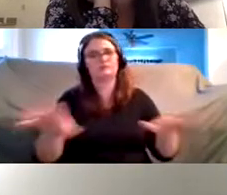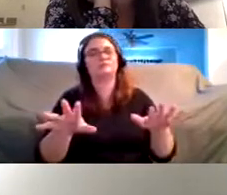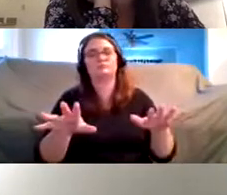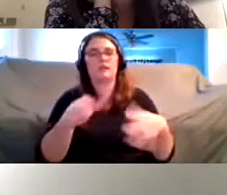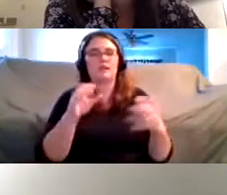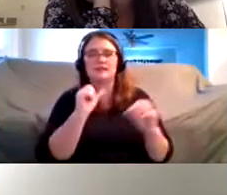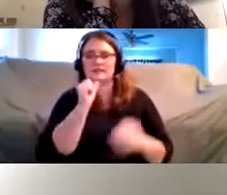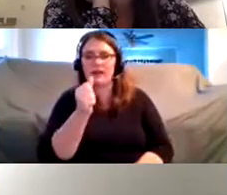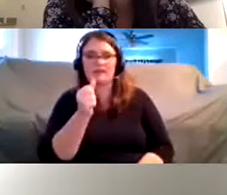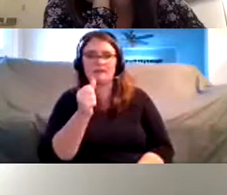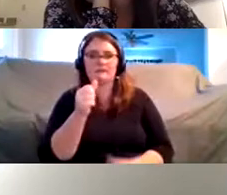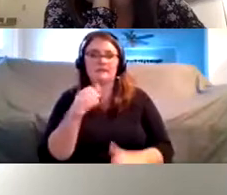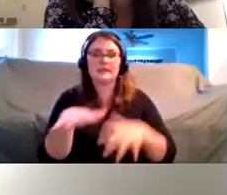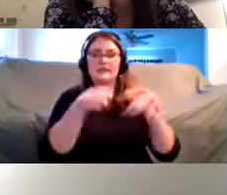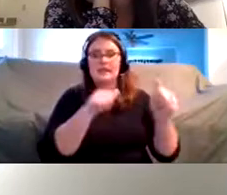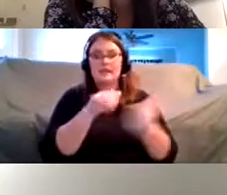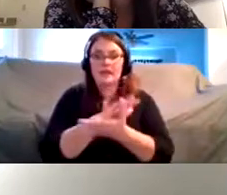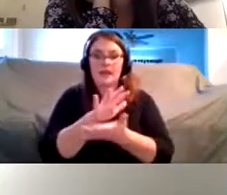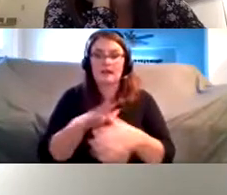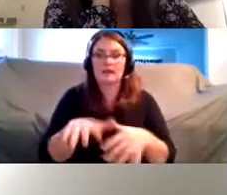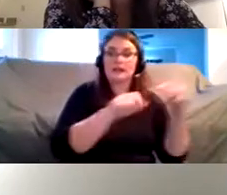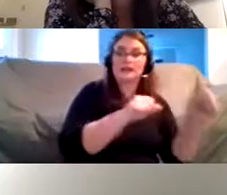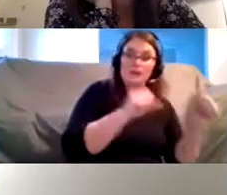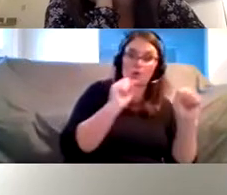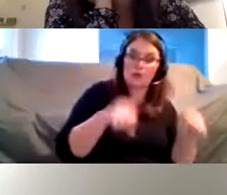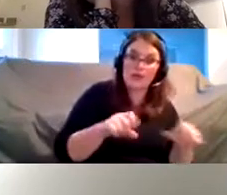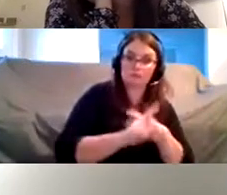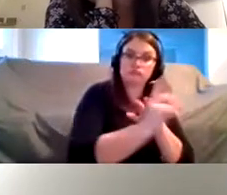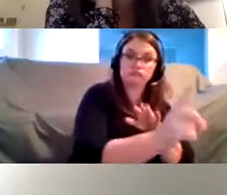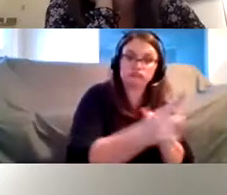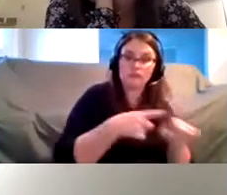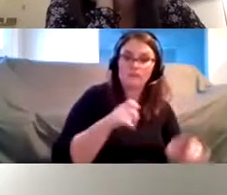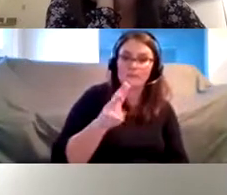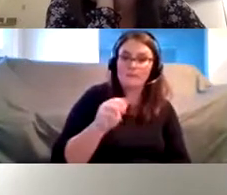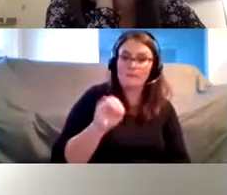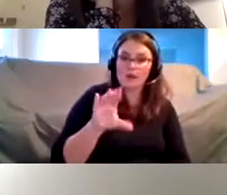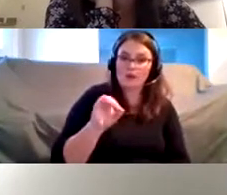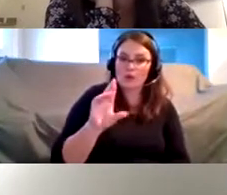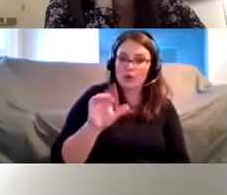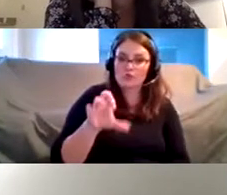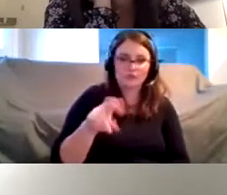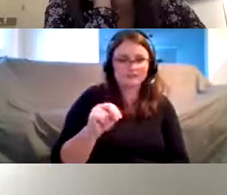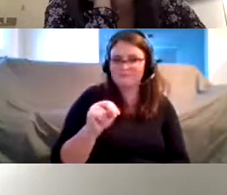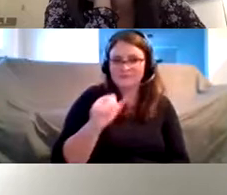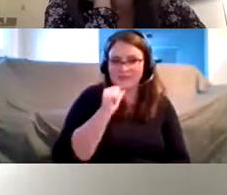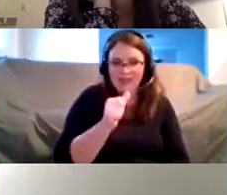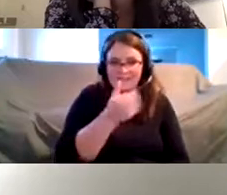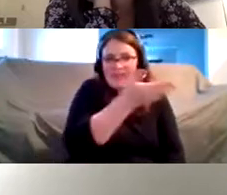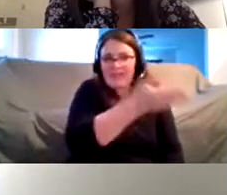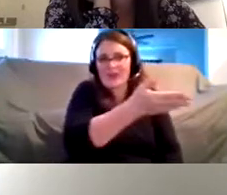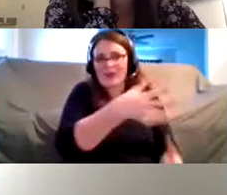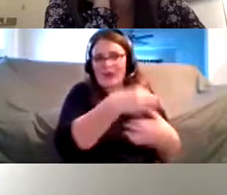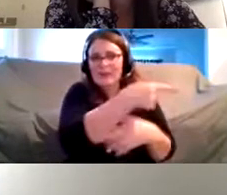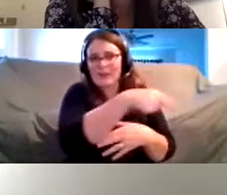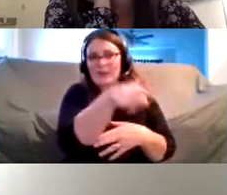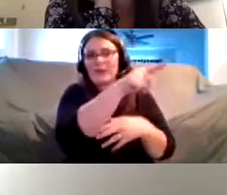academy is not a way to escape microaggressions. So I think we need to stay and make the institutions that we are a part of and that we care